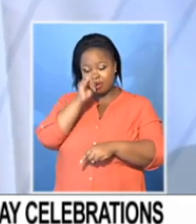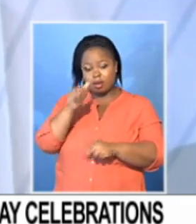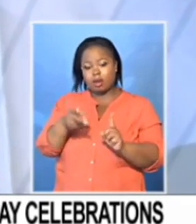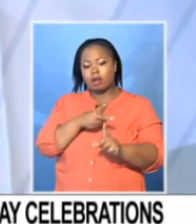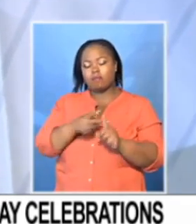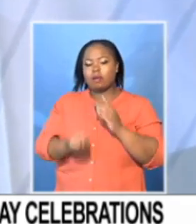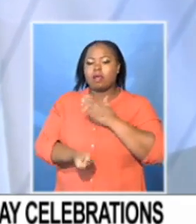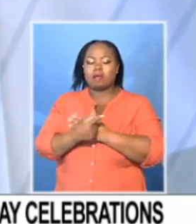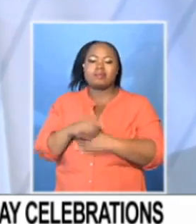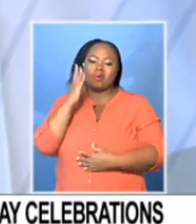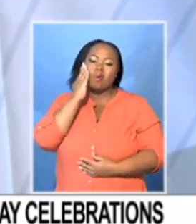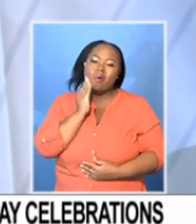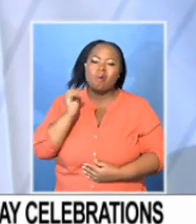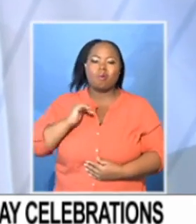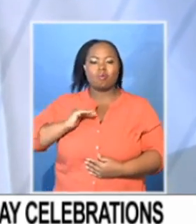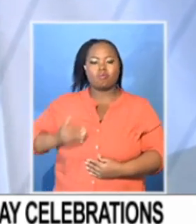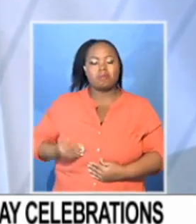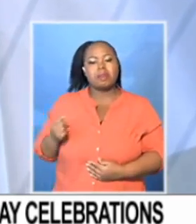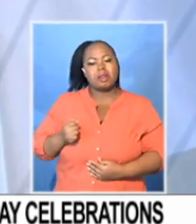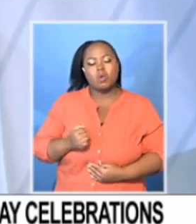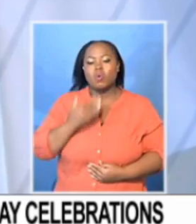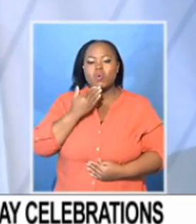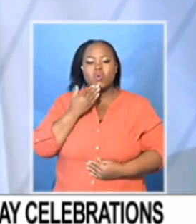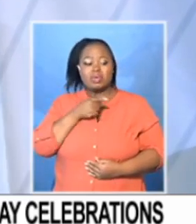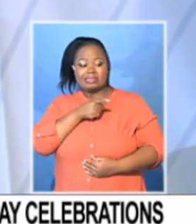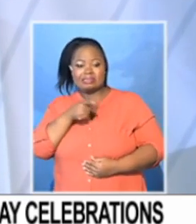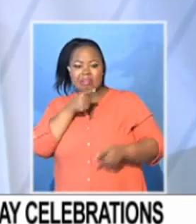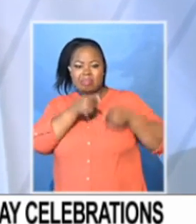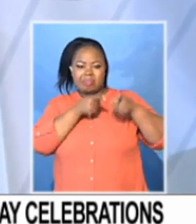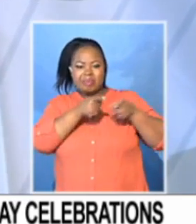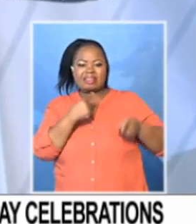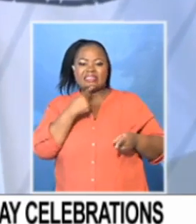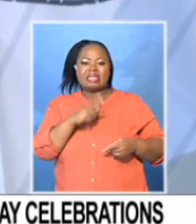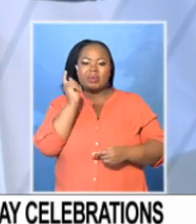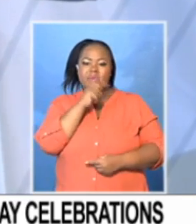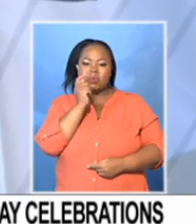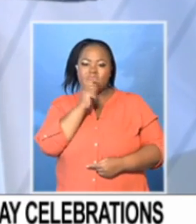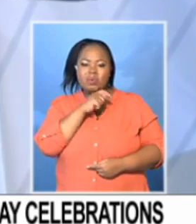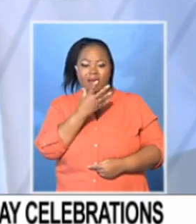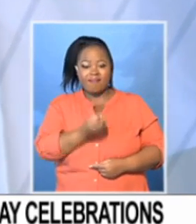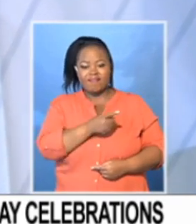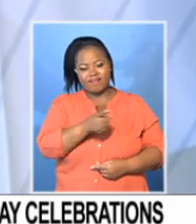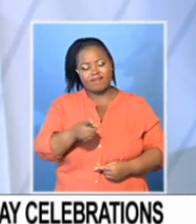victimization of elderly women who are accused of witchcraft.